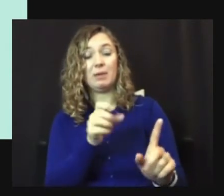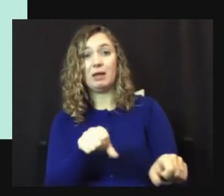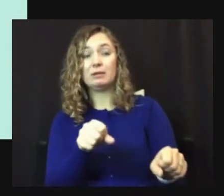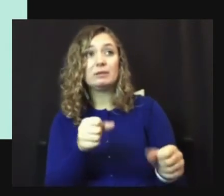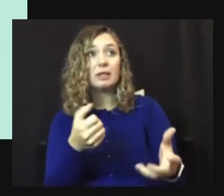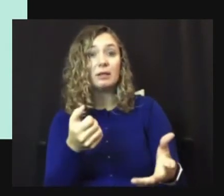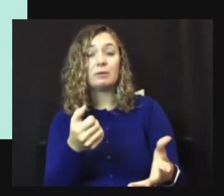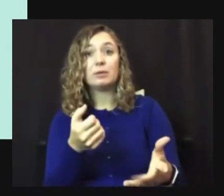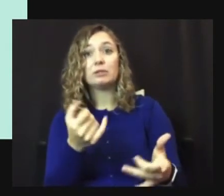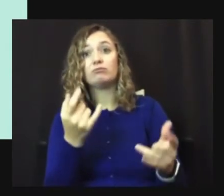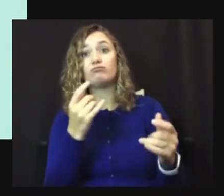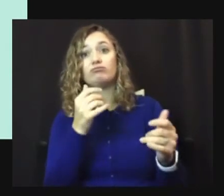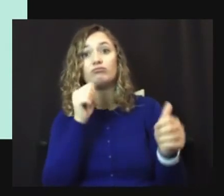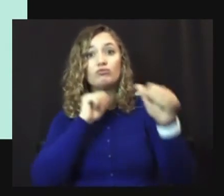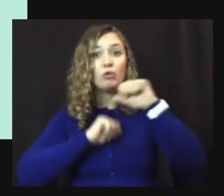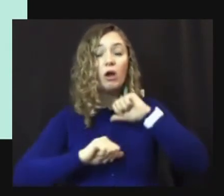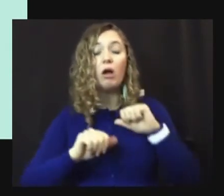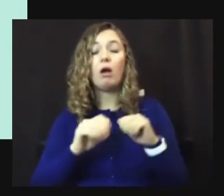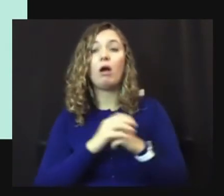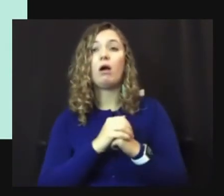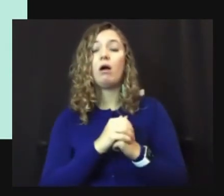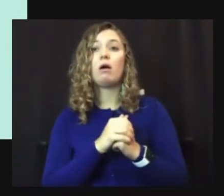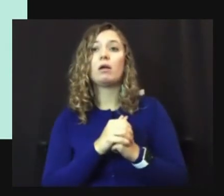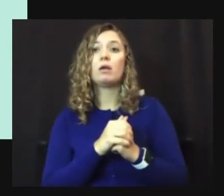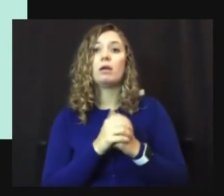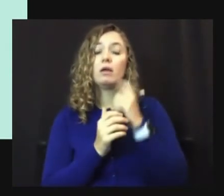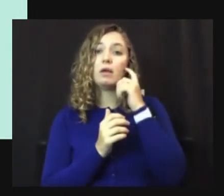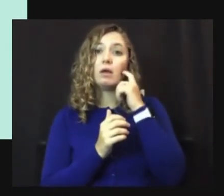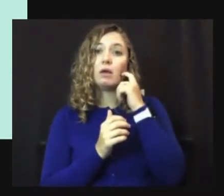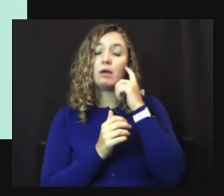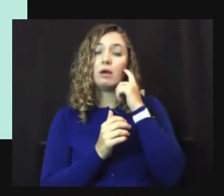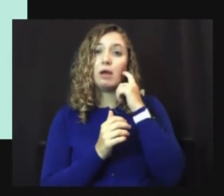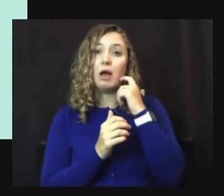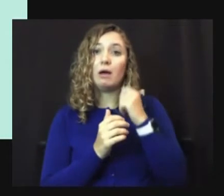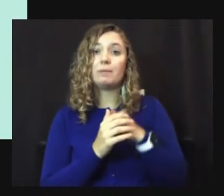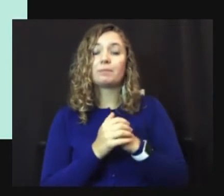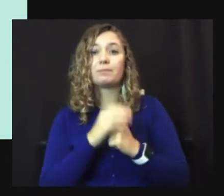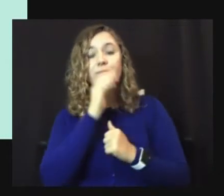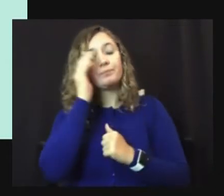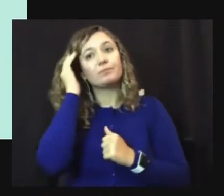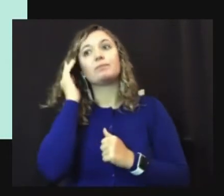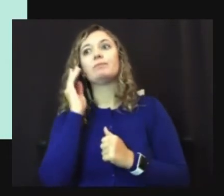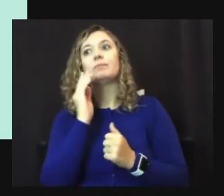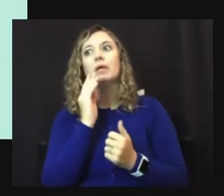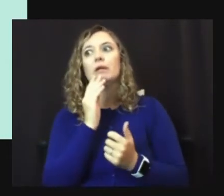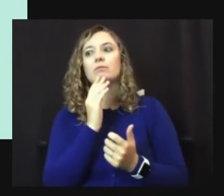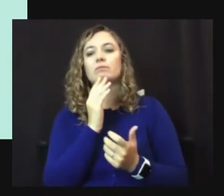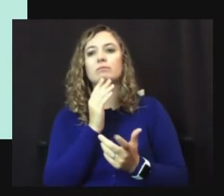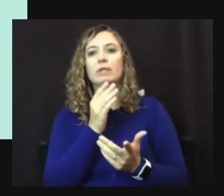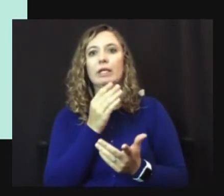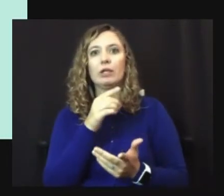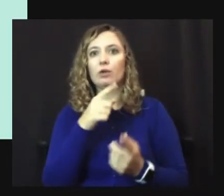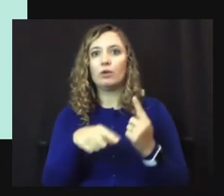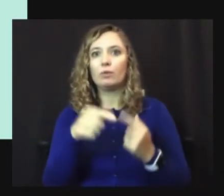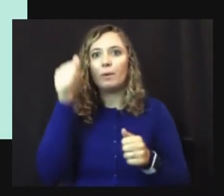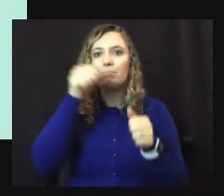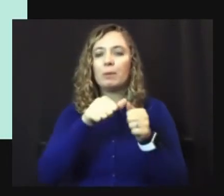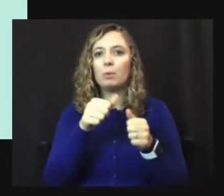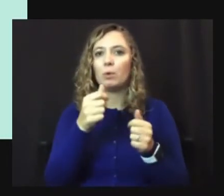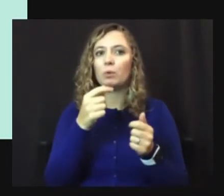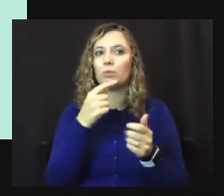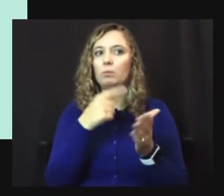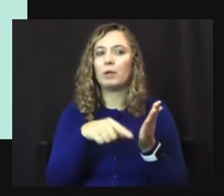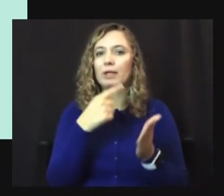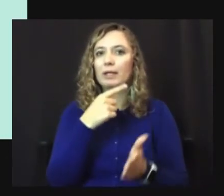intoxicated when he repeated what someone said, even though he had no idea what he repeated and couldn't remember it or what the man said